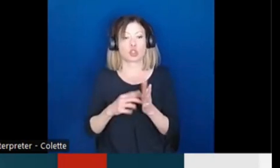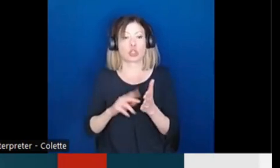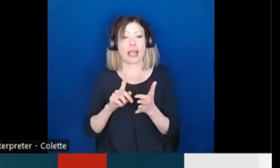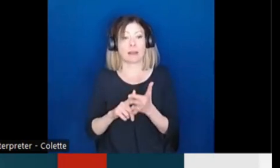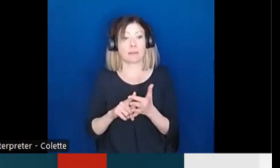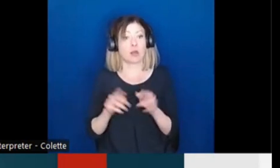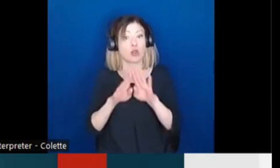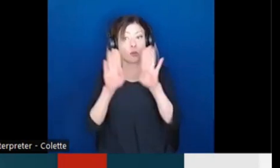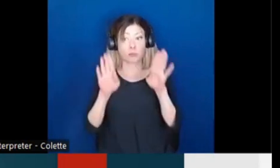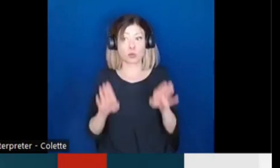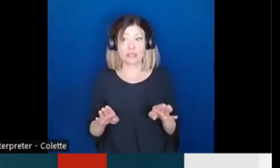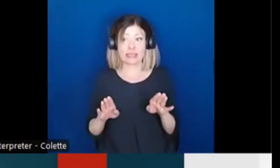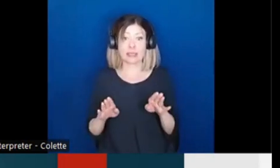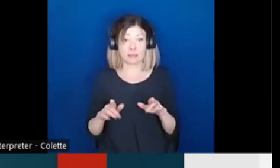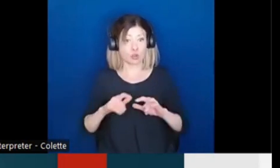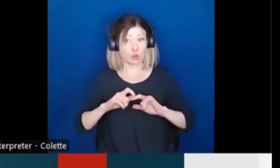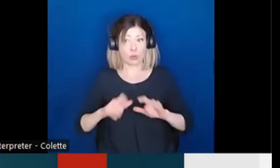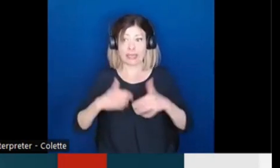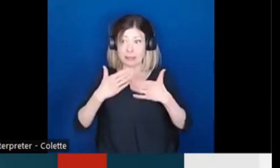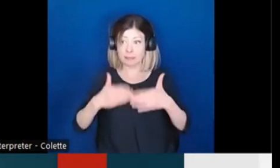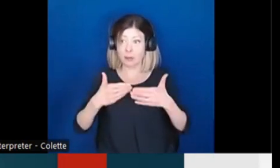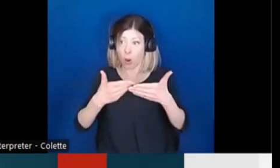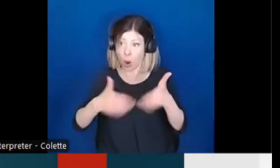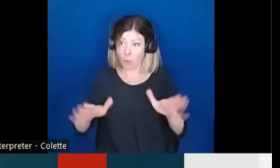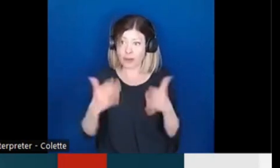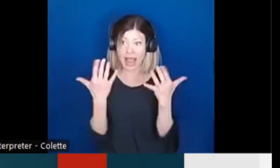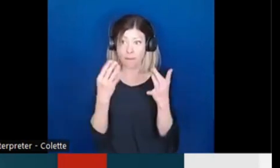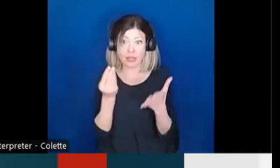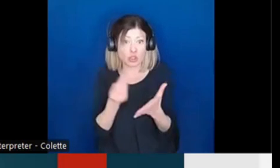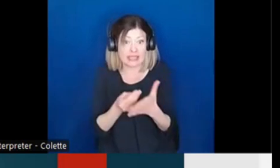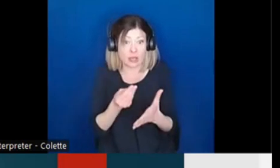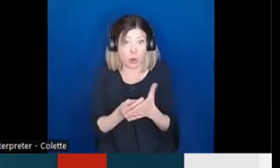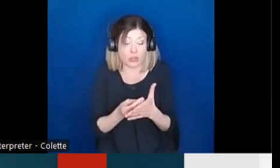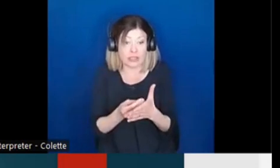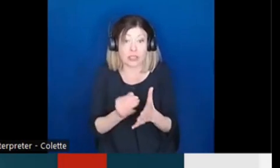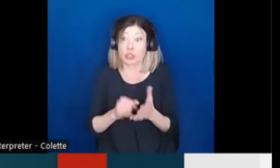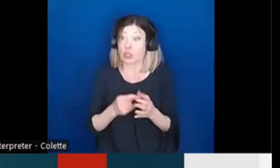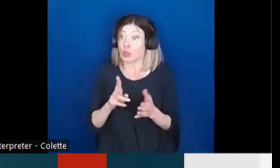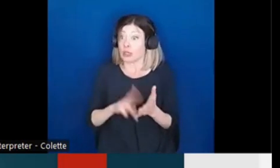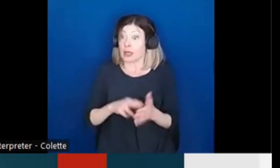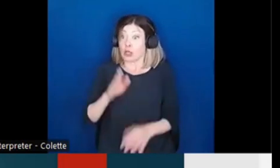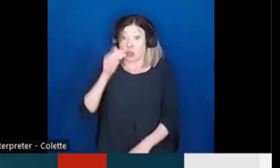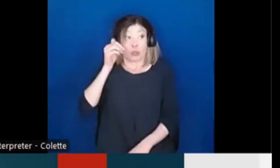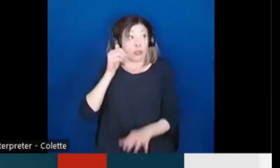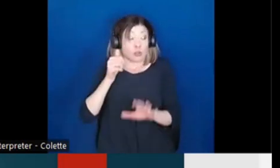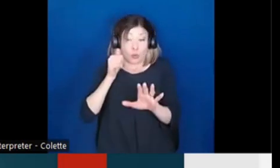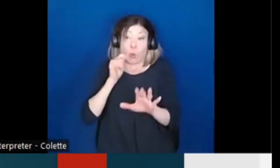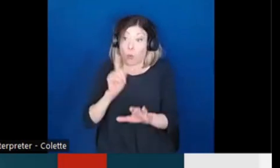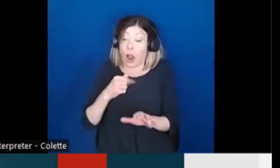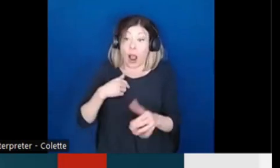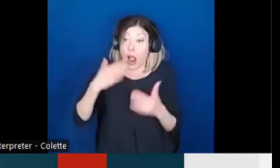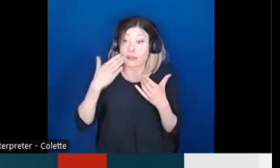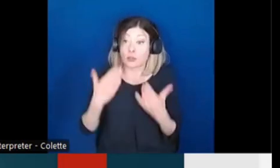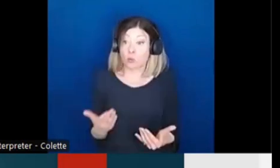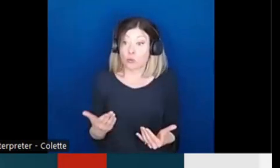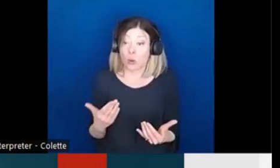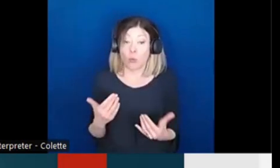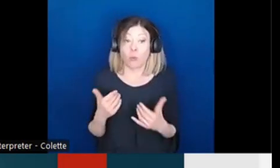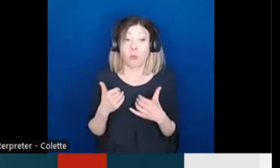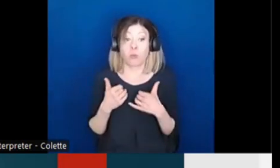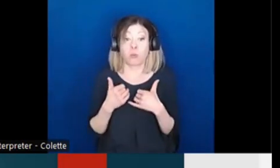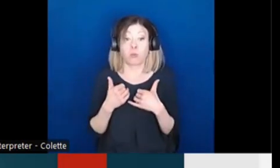museum going? Oh, How do do you you obtain know? the funding? I don't know. I mean, we don't get funding from